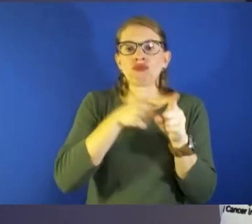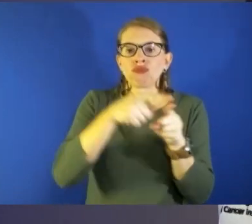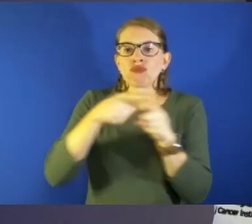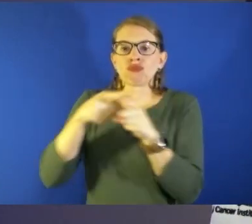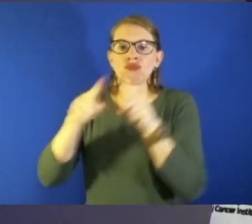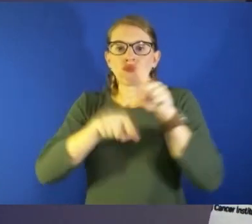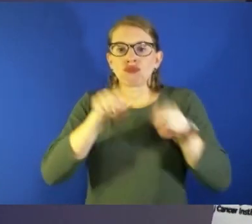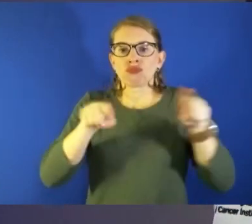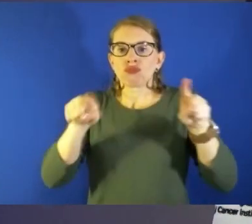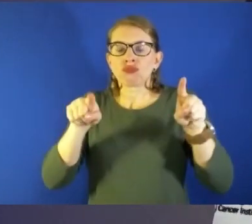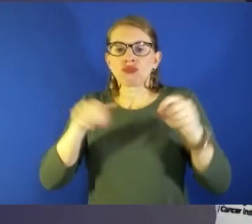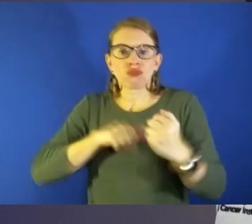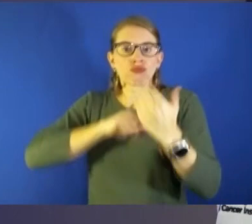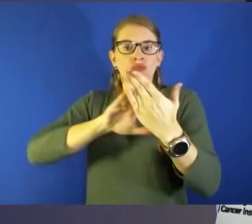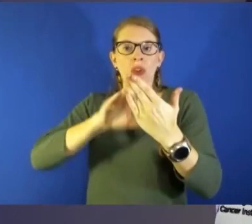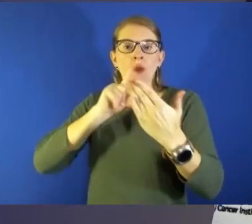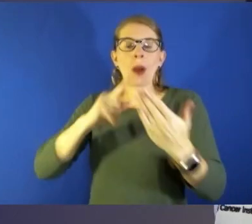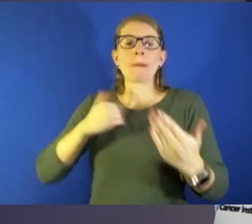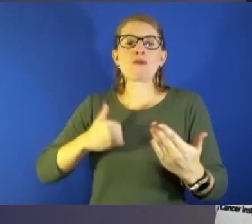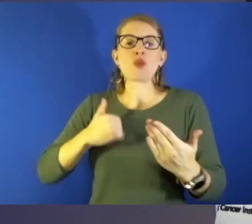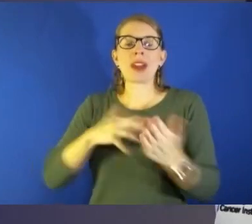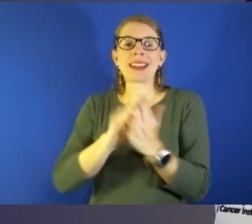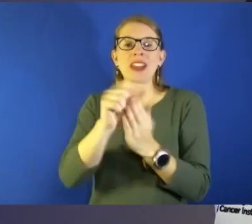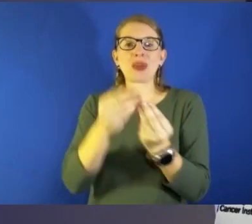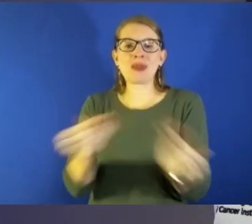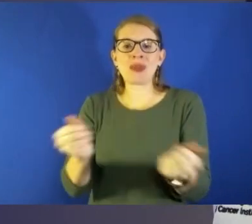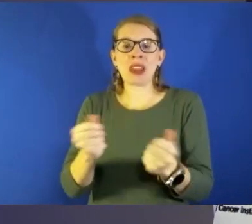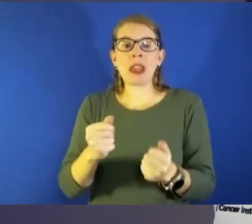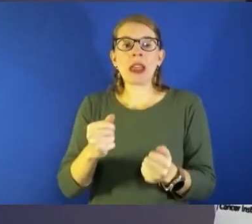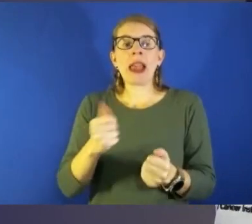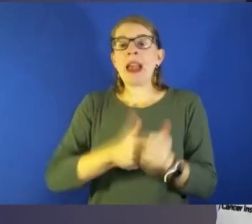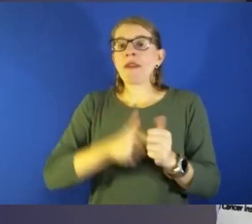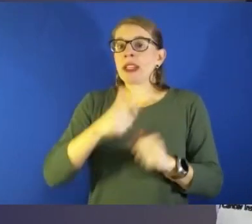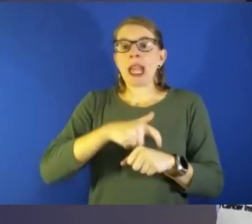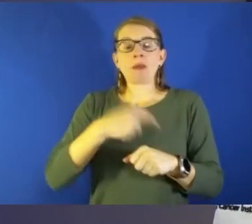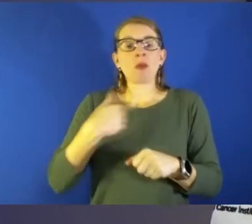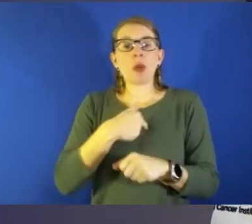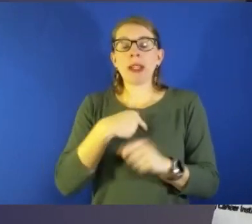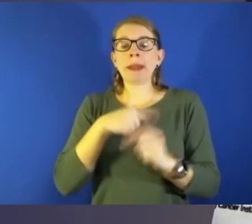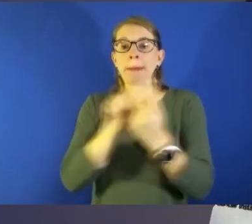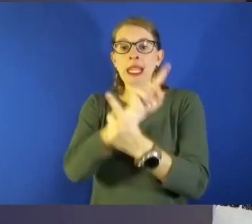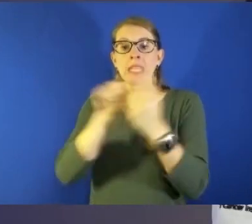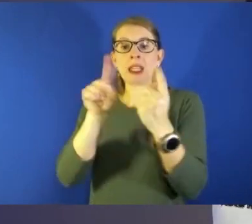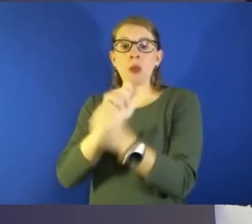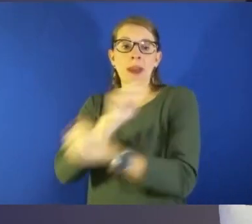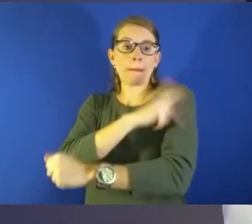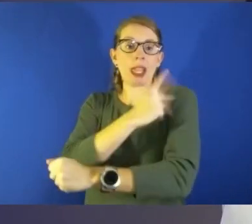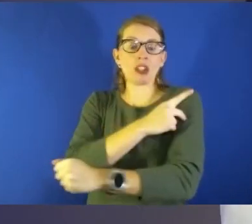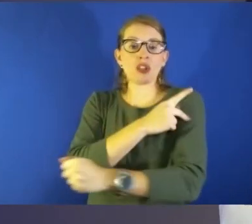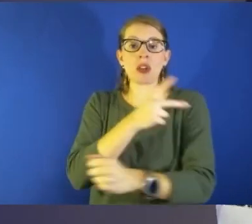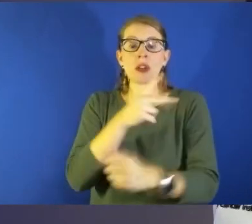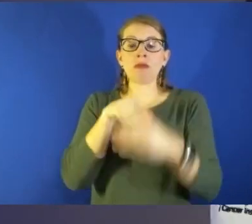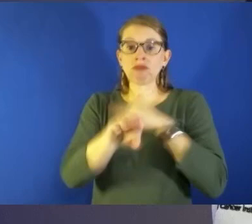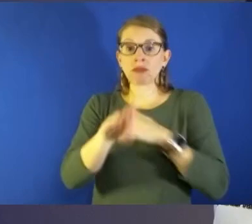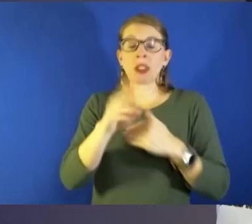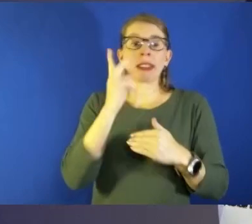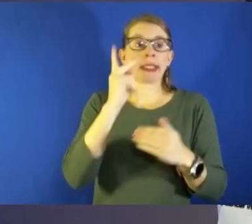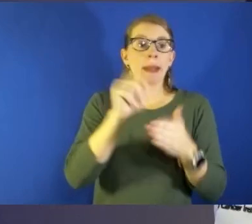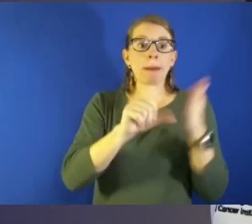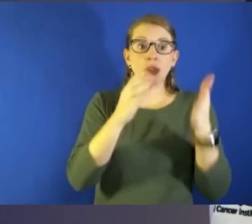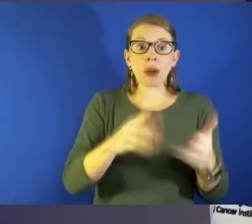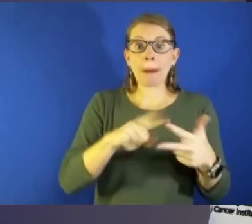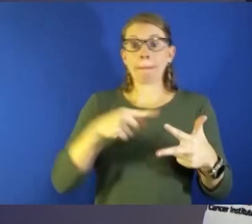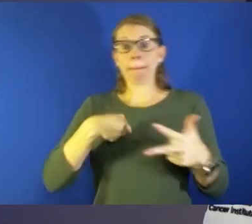cancer, because time and time again when we see patients together in clinic, and so a patient will come in and see the surgeon, they'll see me, they'll see the